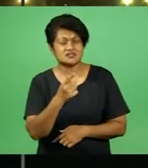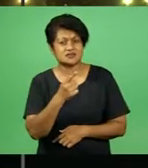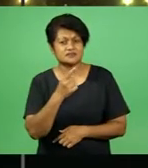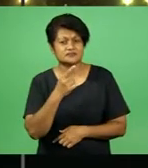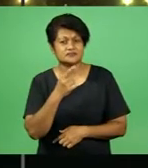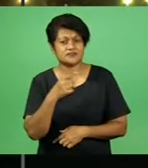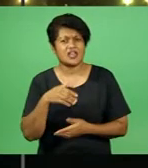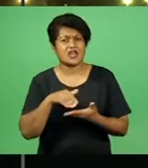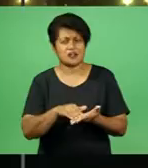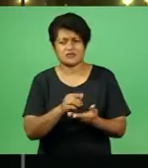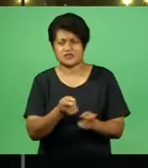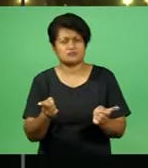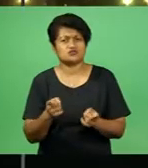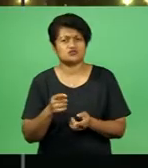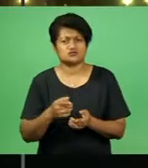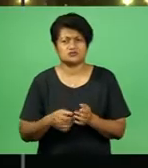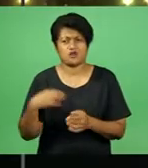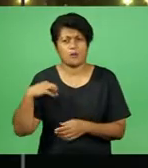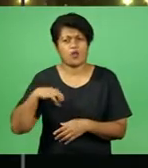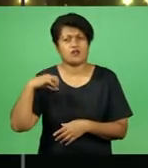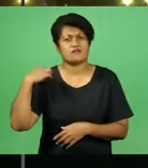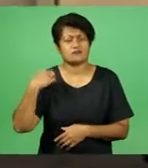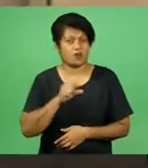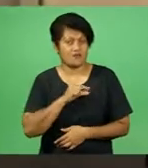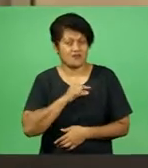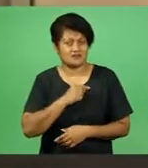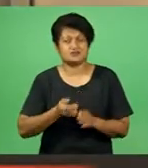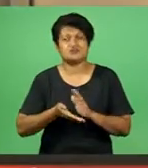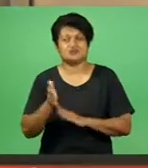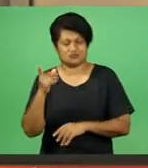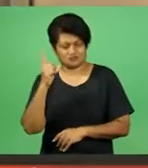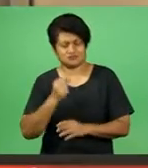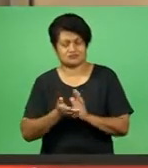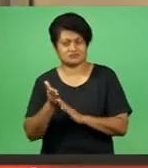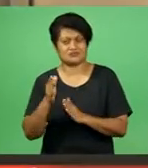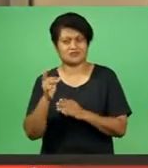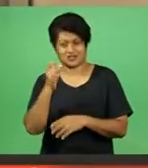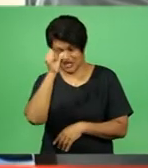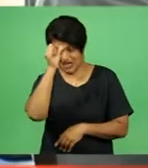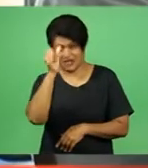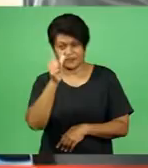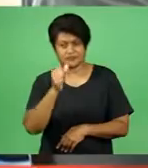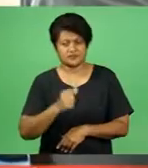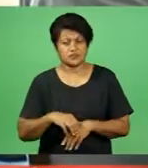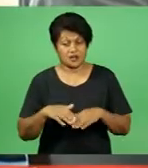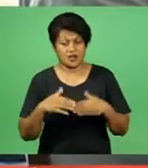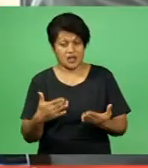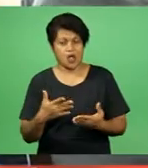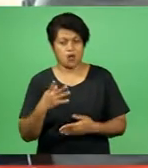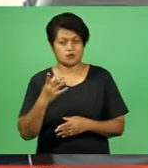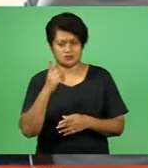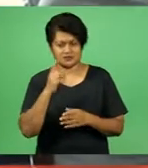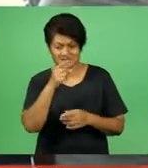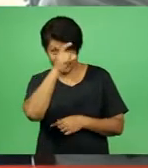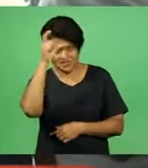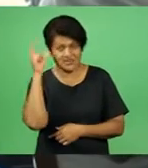work in Abu Dhabi. Sanya Nimboila reports. Nurses wanting to work in Dubai can now sit health assessment exams